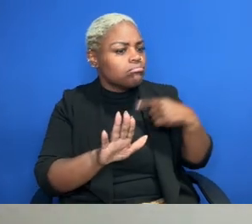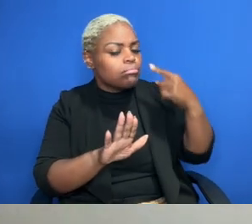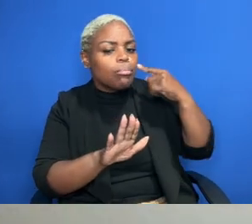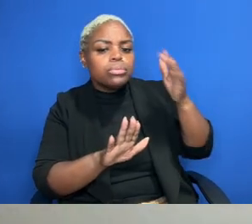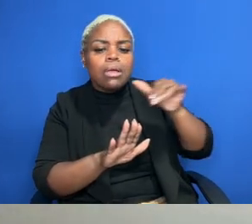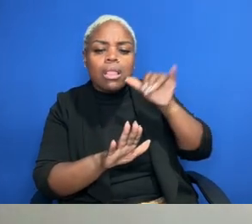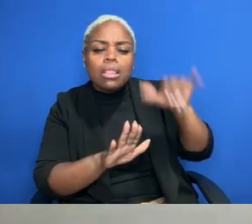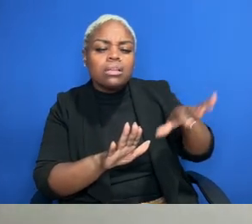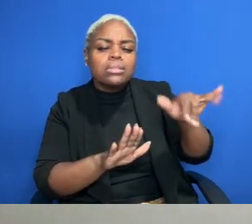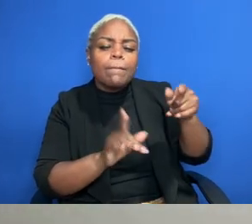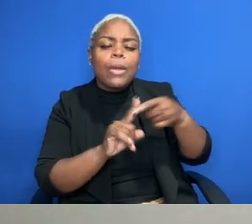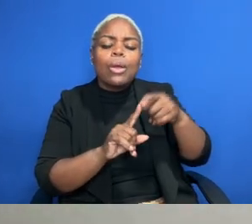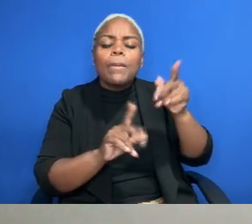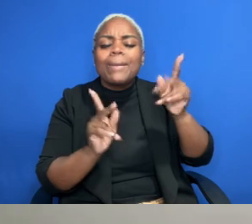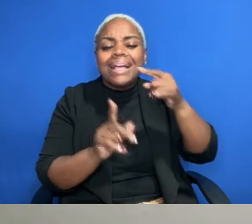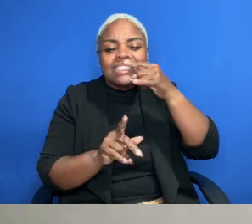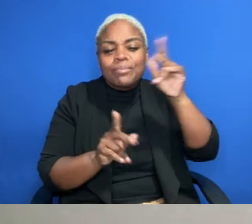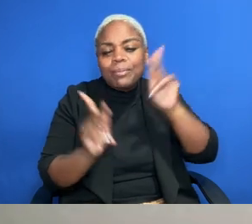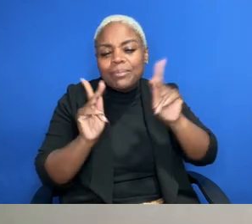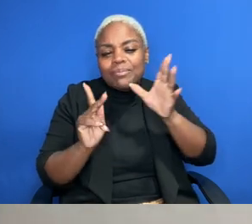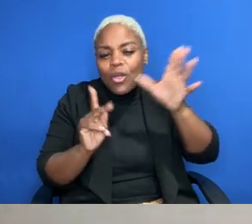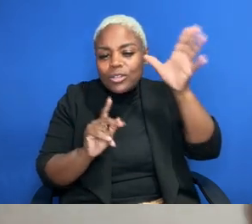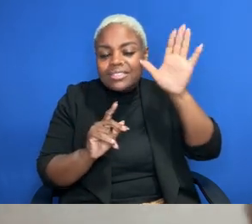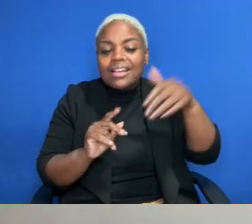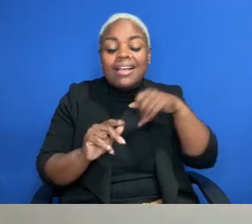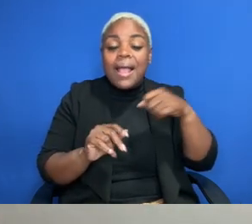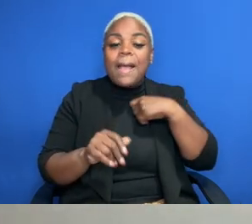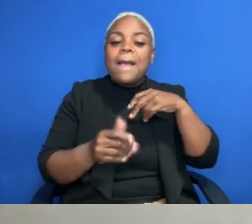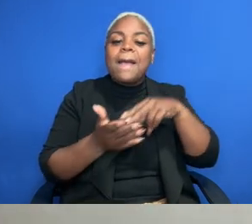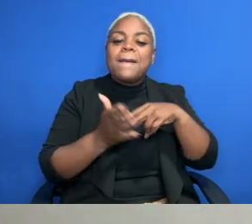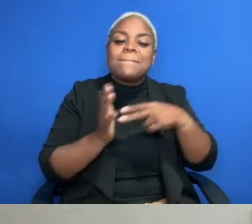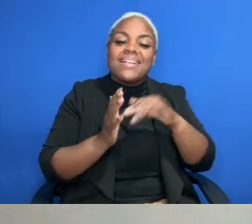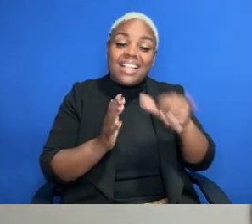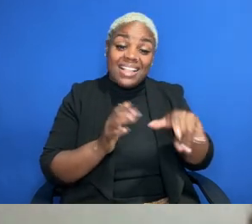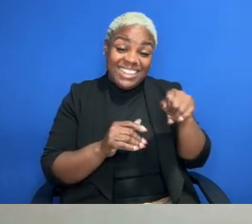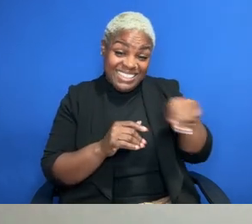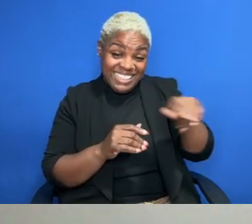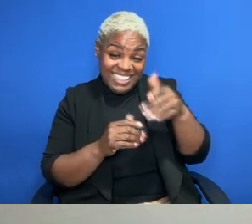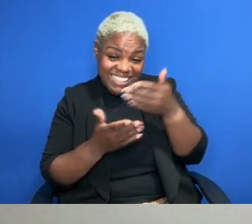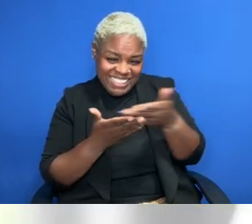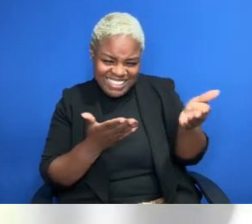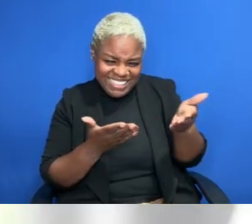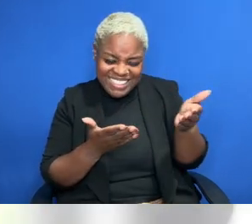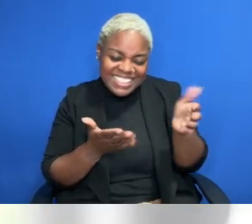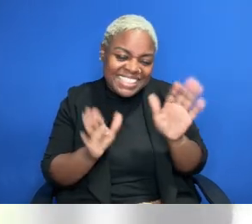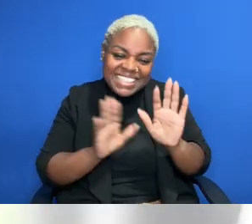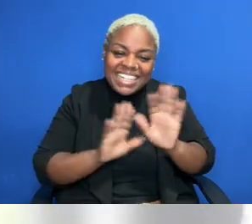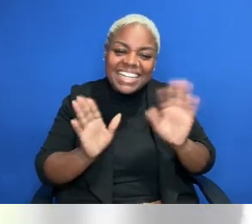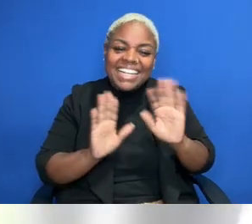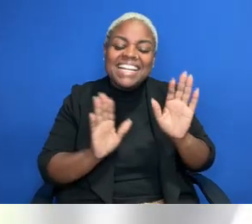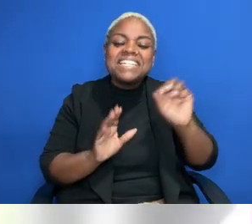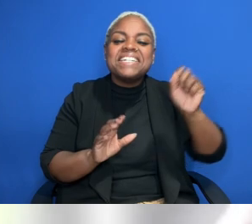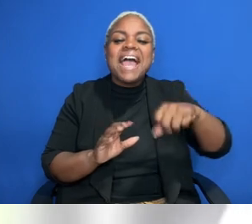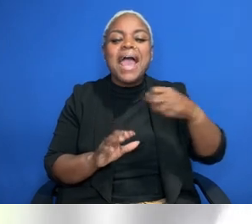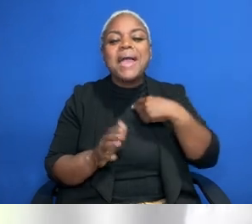hear his presentation. So maybe it was the Think Kids folks. Yeah. But no.